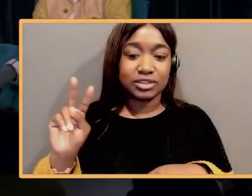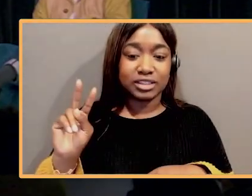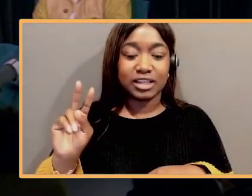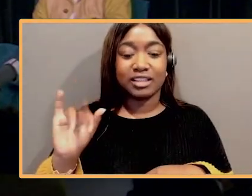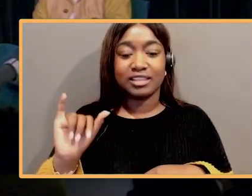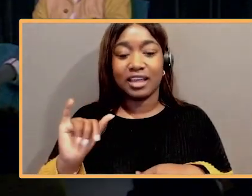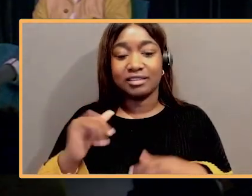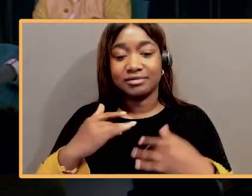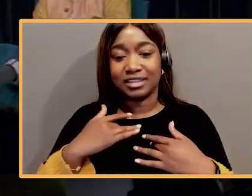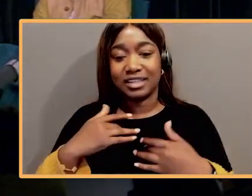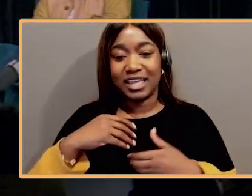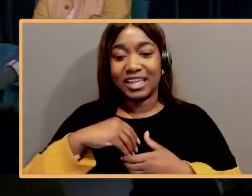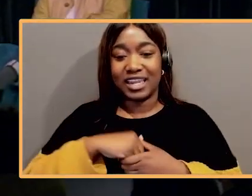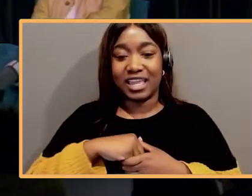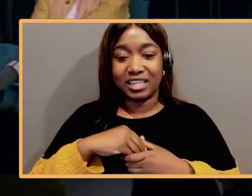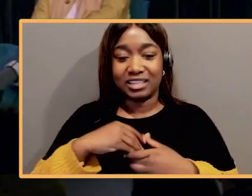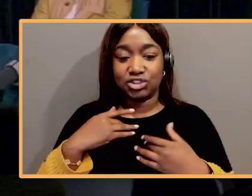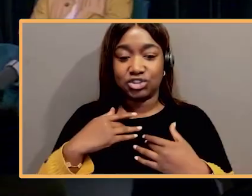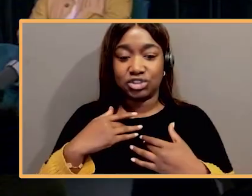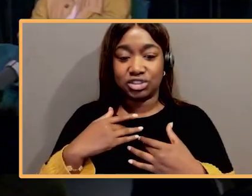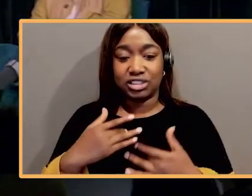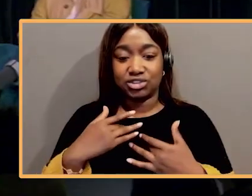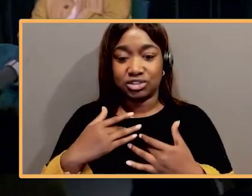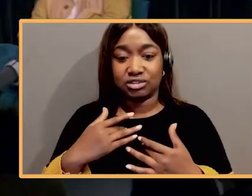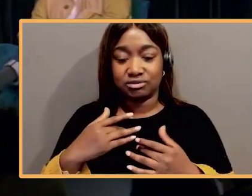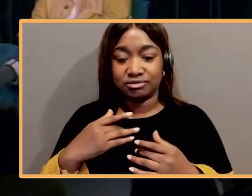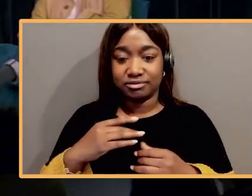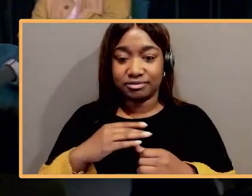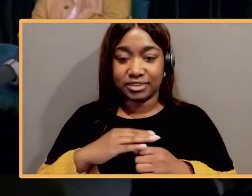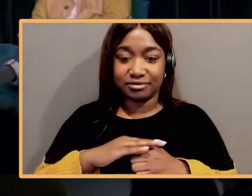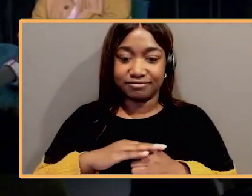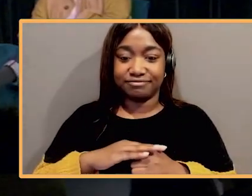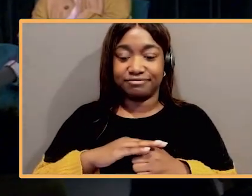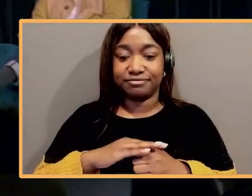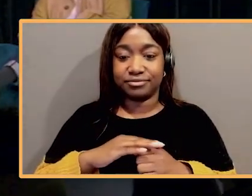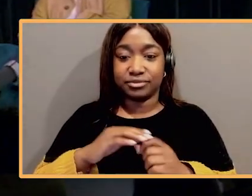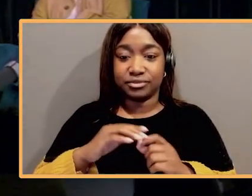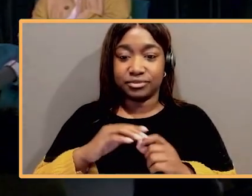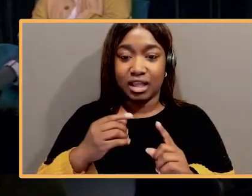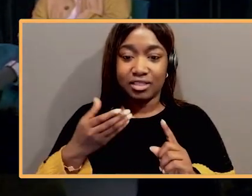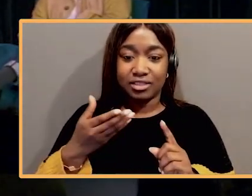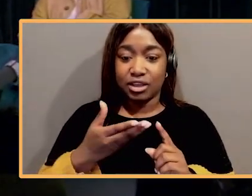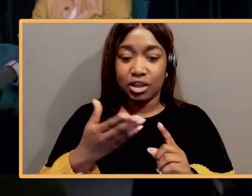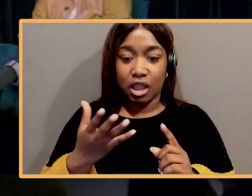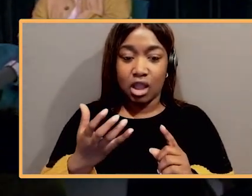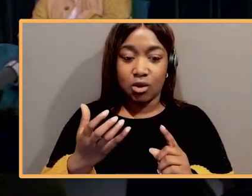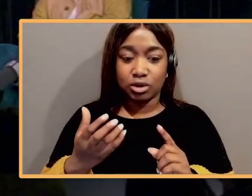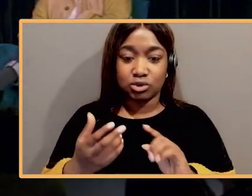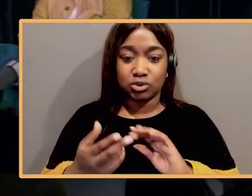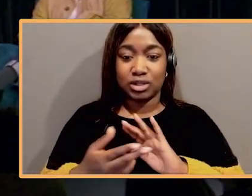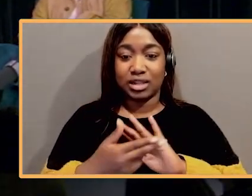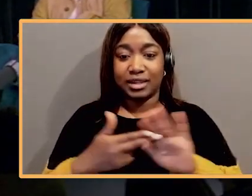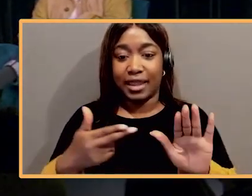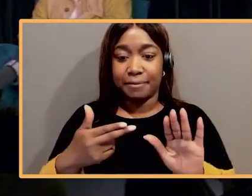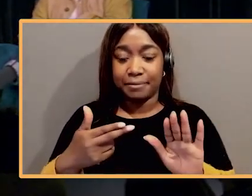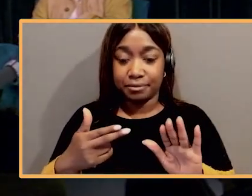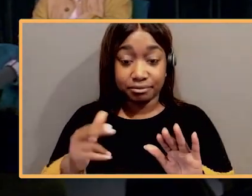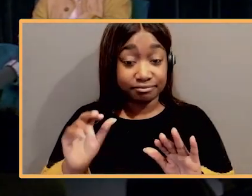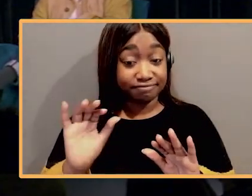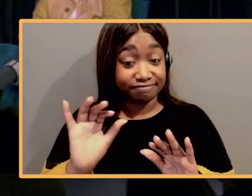tension there that I want to name. Yeah, there is definitely an innate tension there. I also think like,